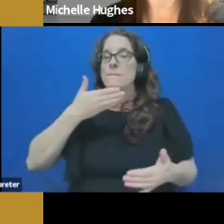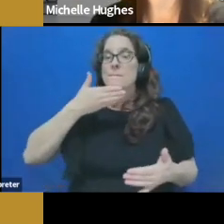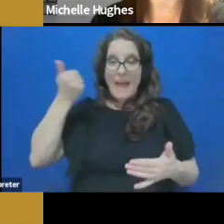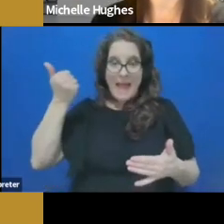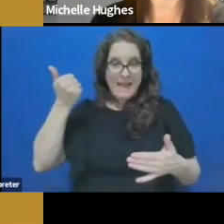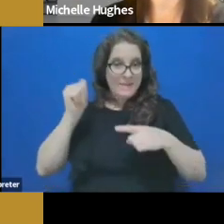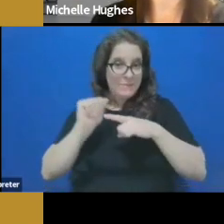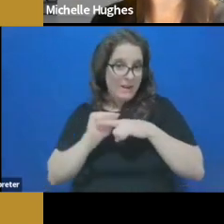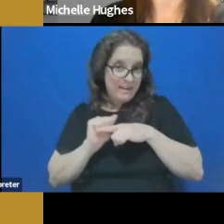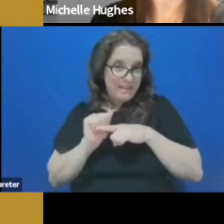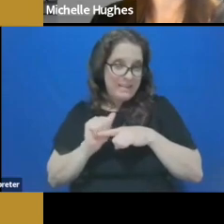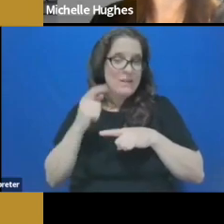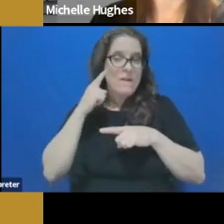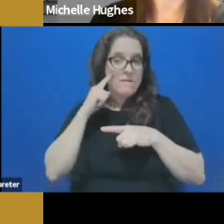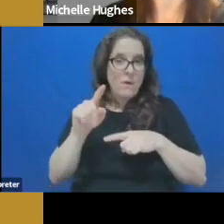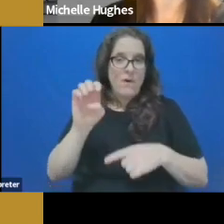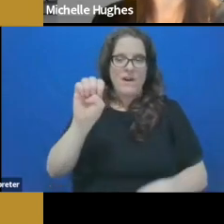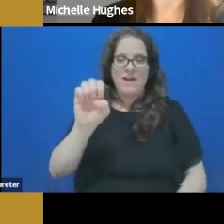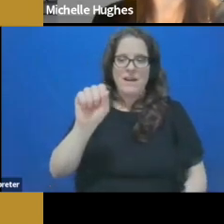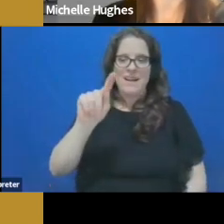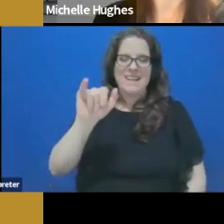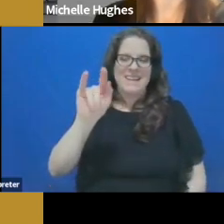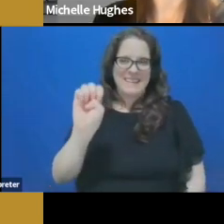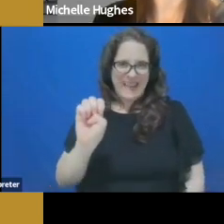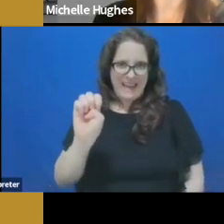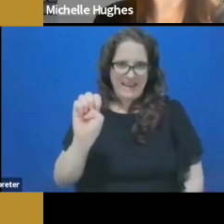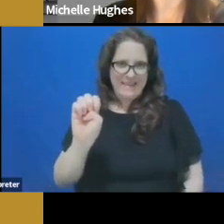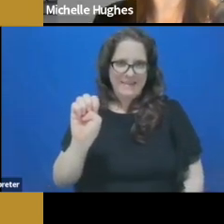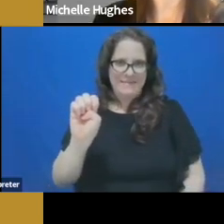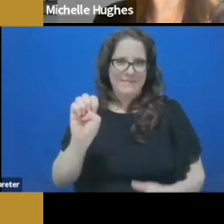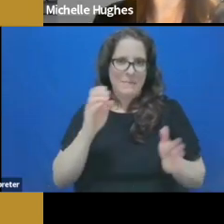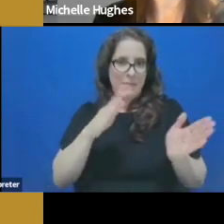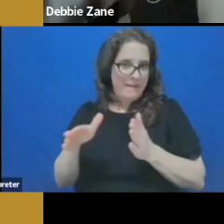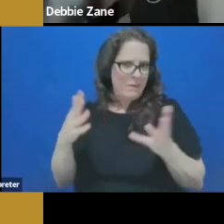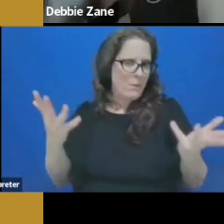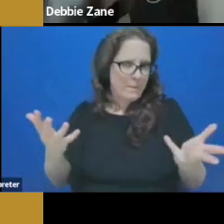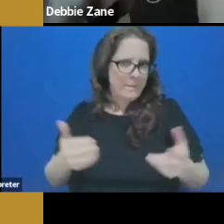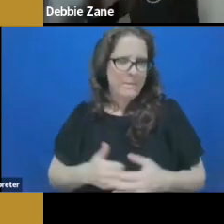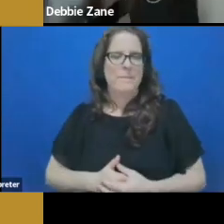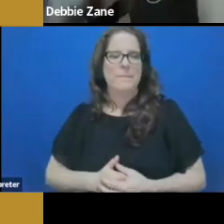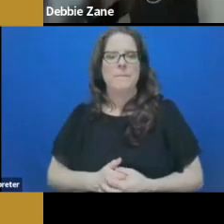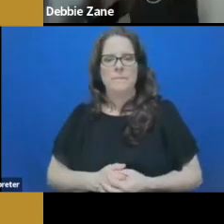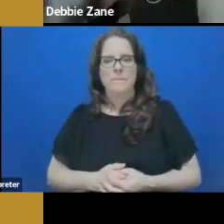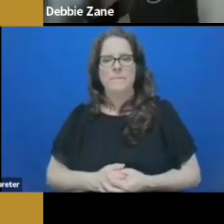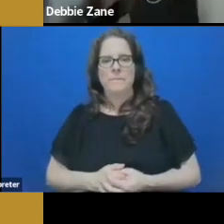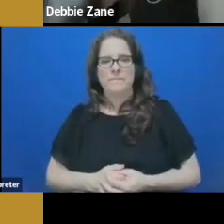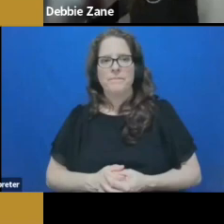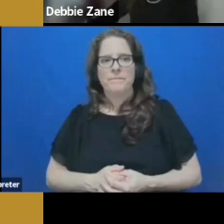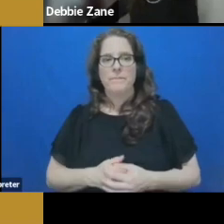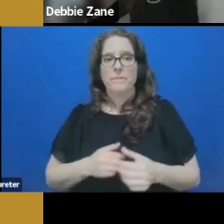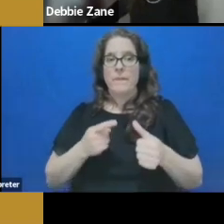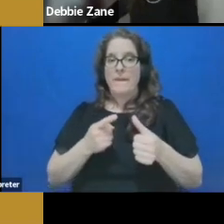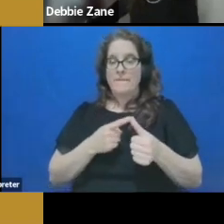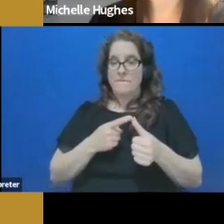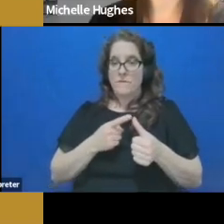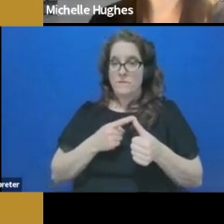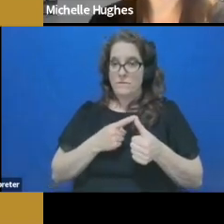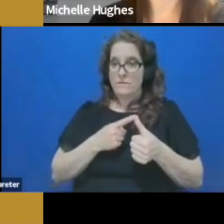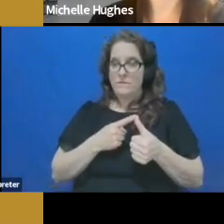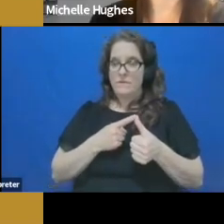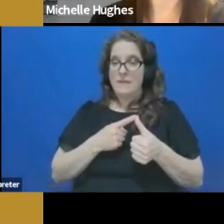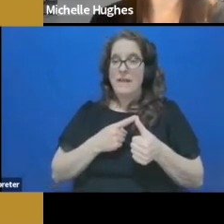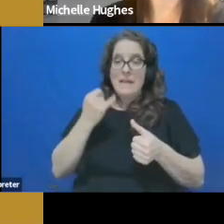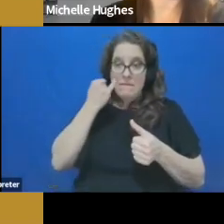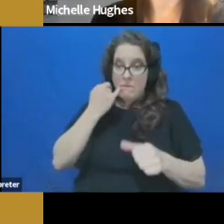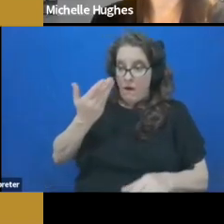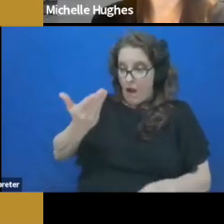when going through estate and financial planning for individuals with disabilities. First, make sure you are engaging an attorney